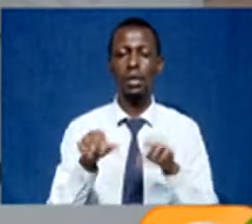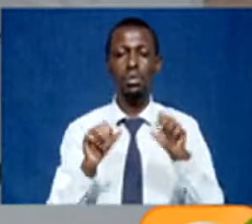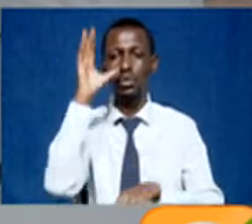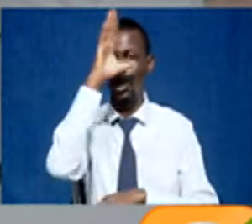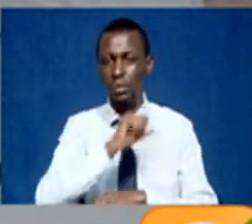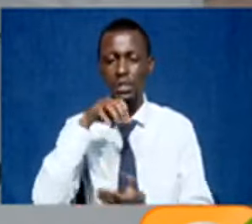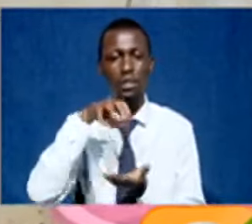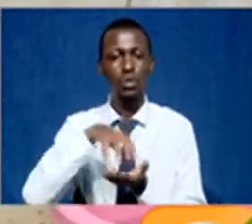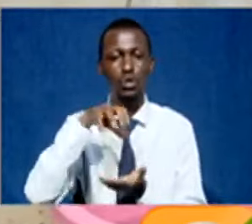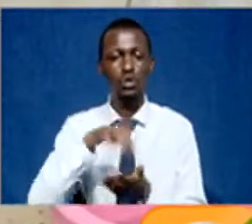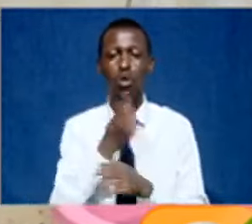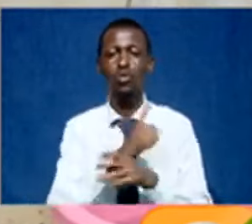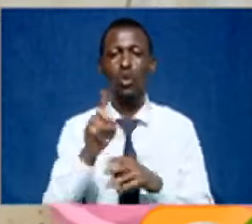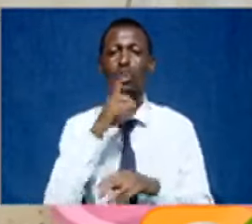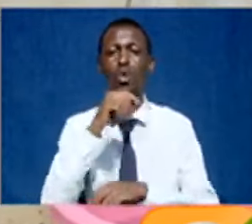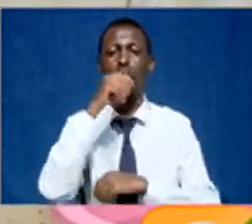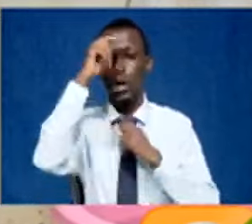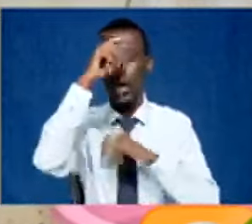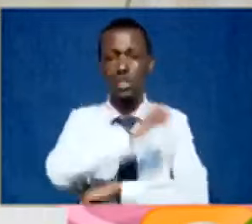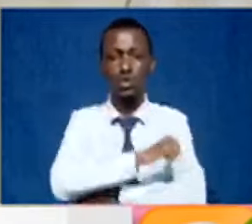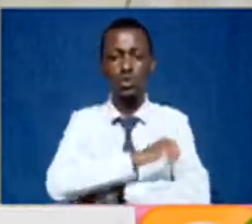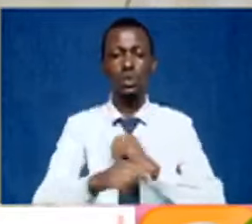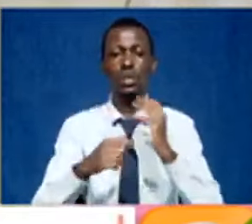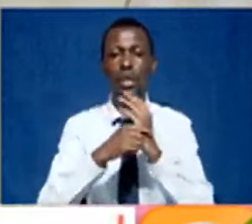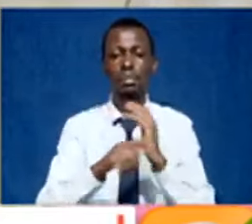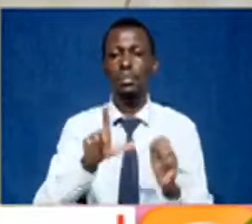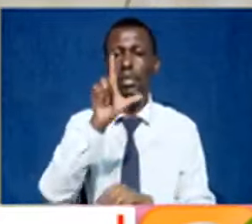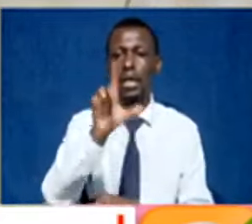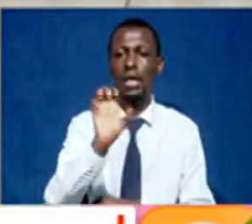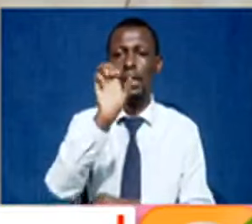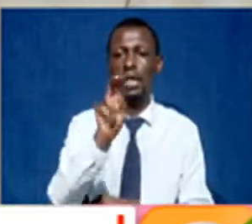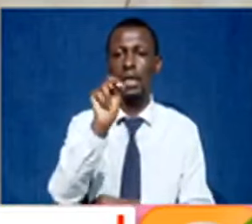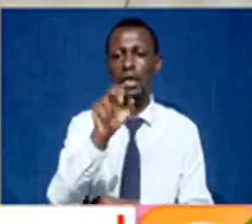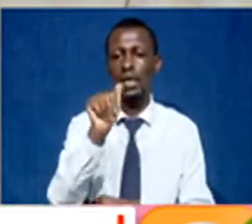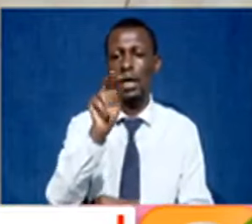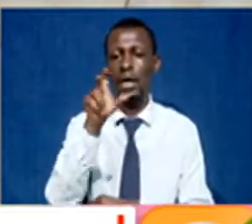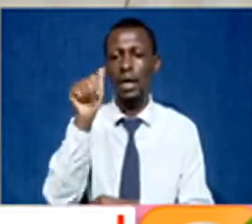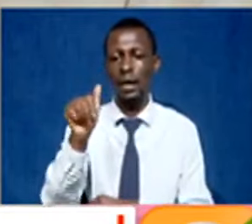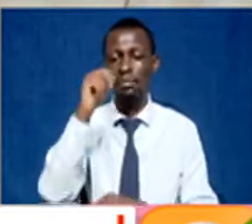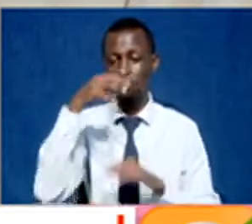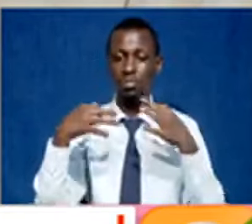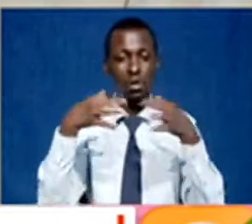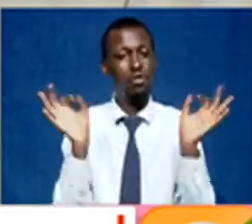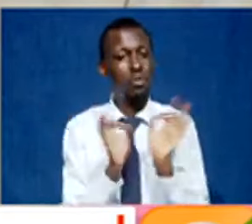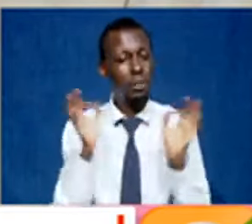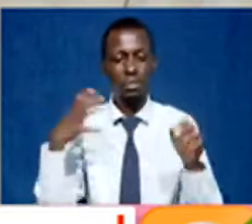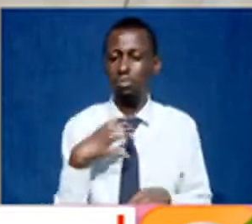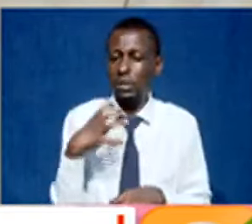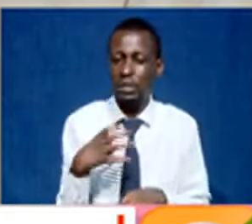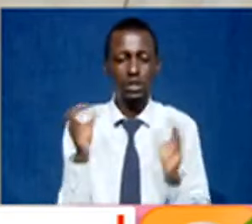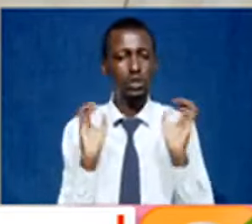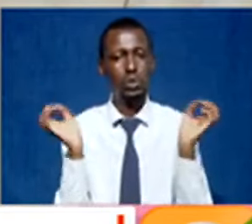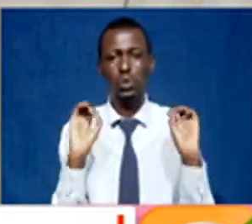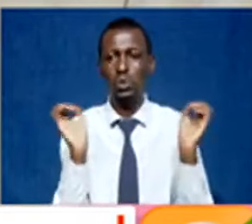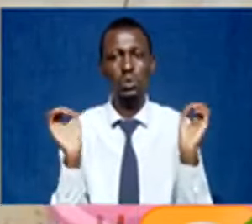Lenana Boys High School. My family is not financially stable. I have not reported to